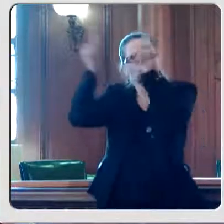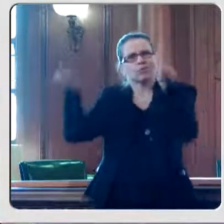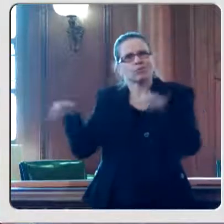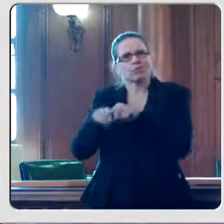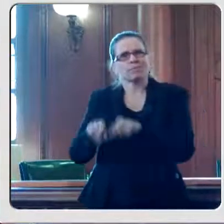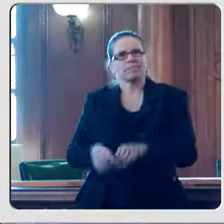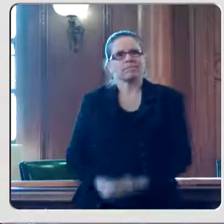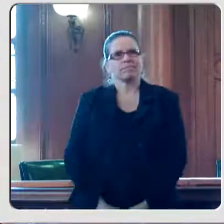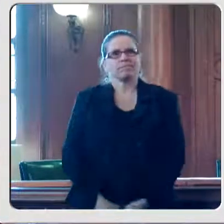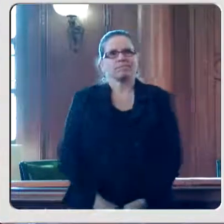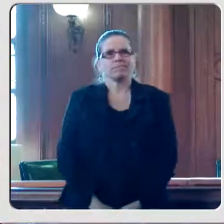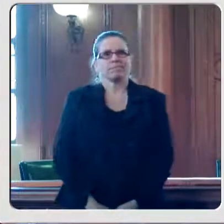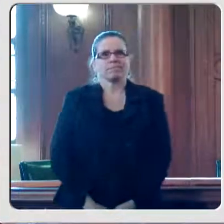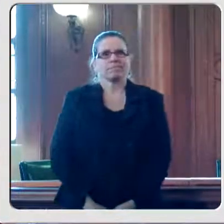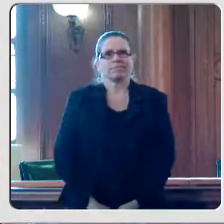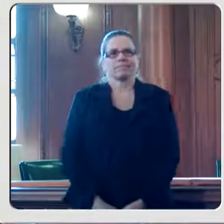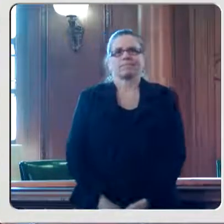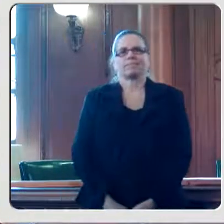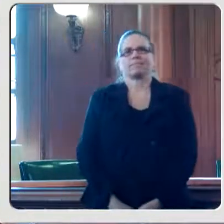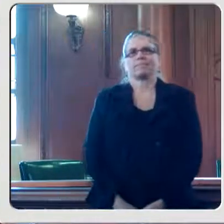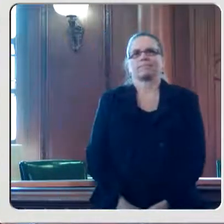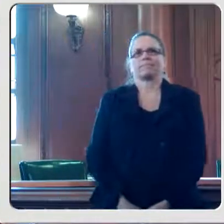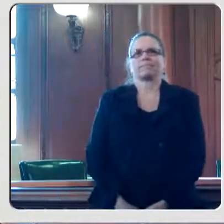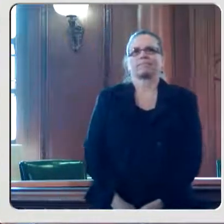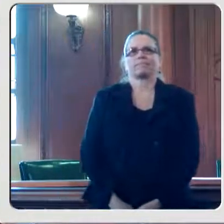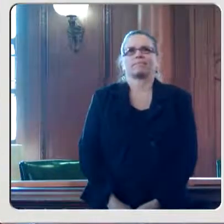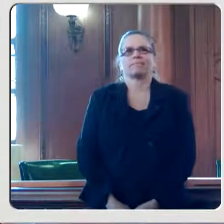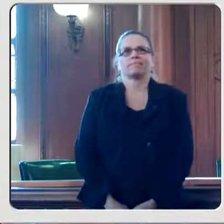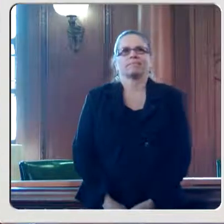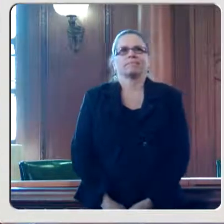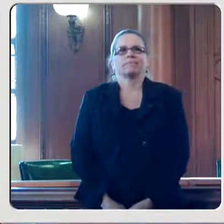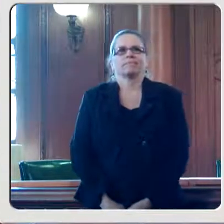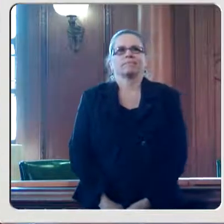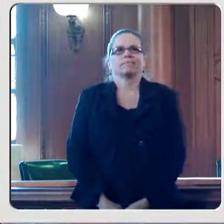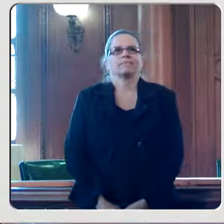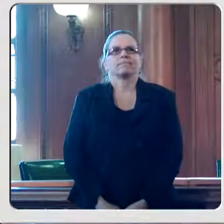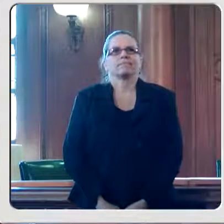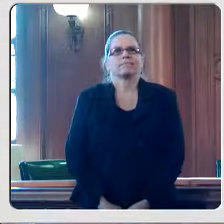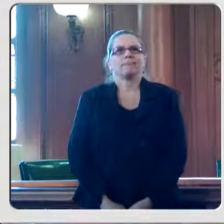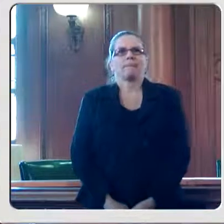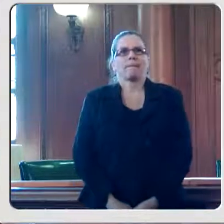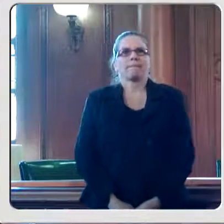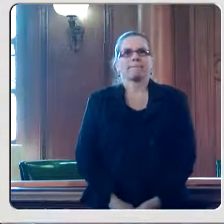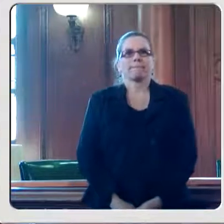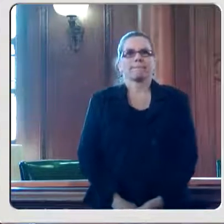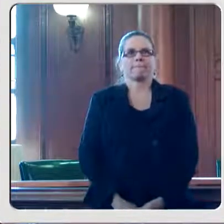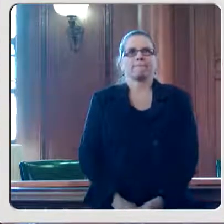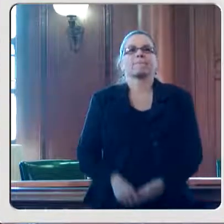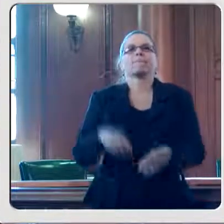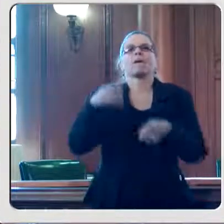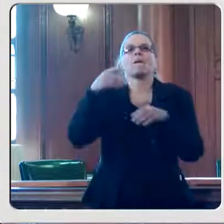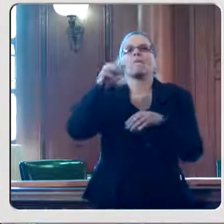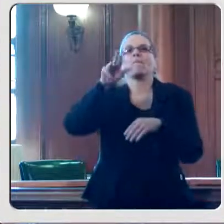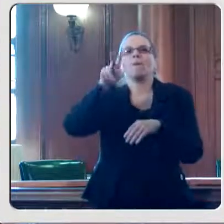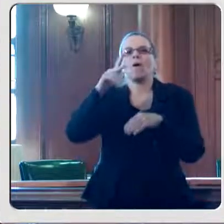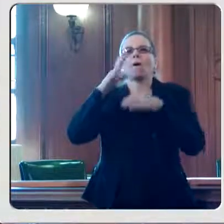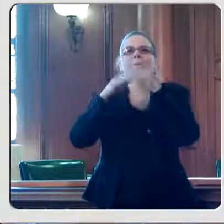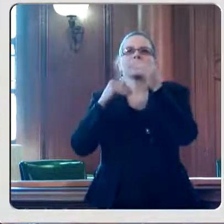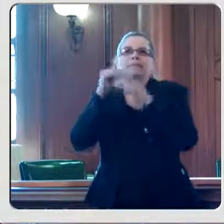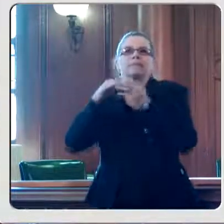Thank you, Director Signoli. We'll now get an update pertaining to Facilities and Parks Management Director Patrick Sullivan.